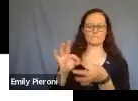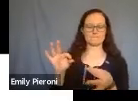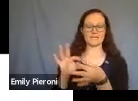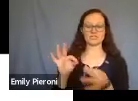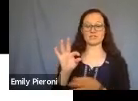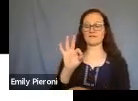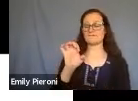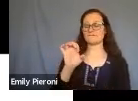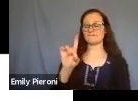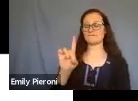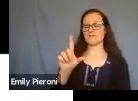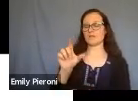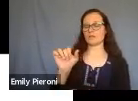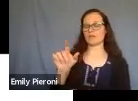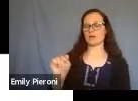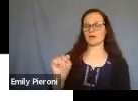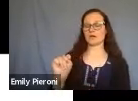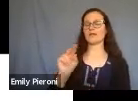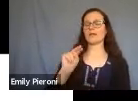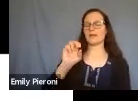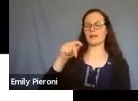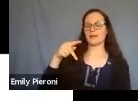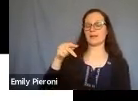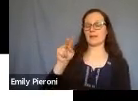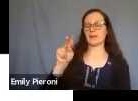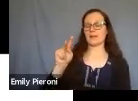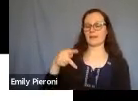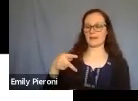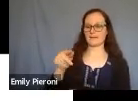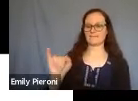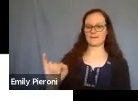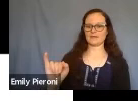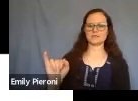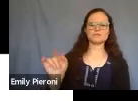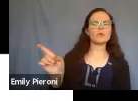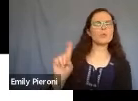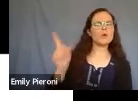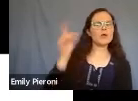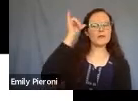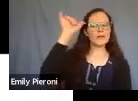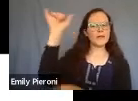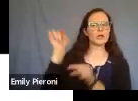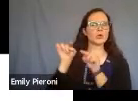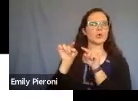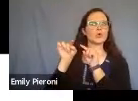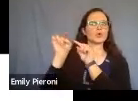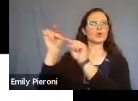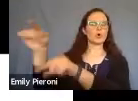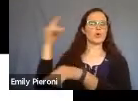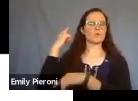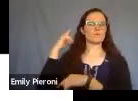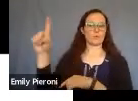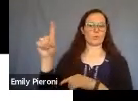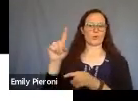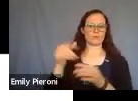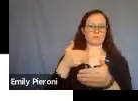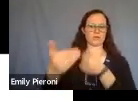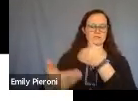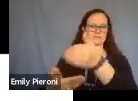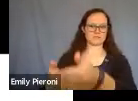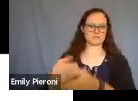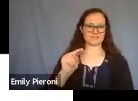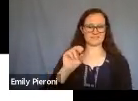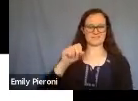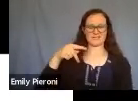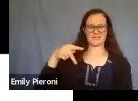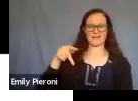at NAPI, and I was wondering where your cattle go for processing after you raise them, and if NAPI's been affected at all by